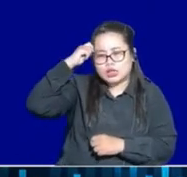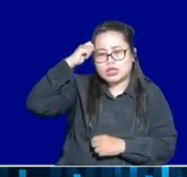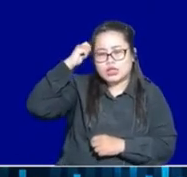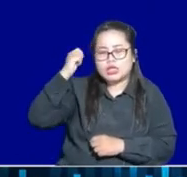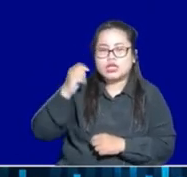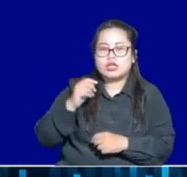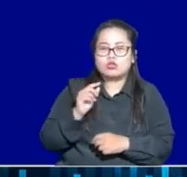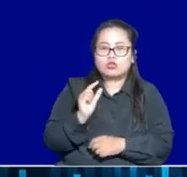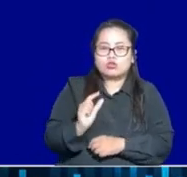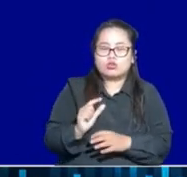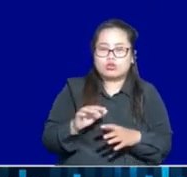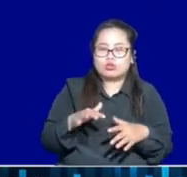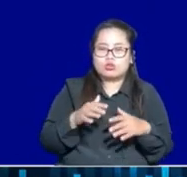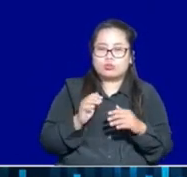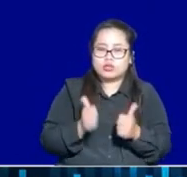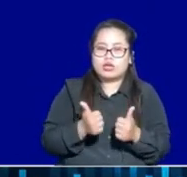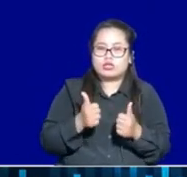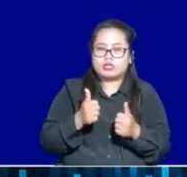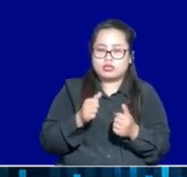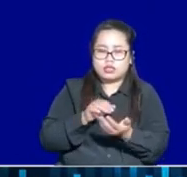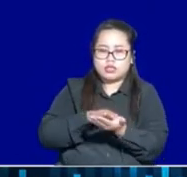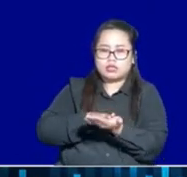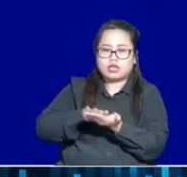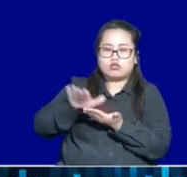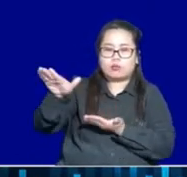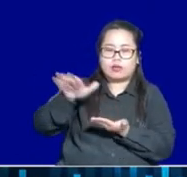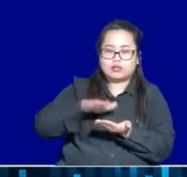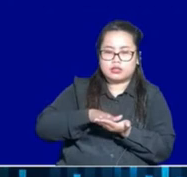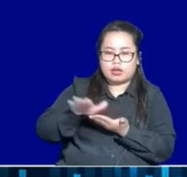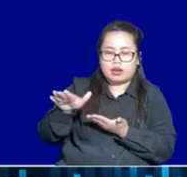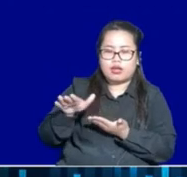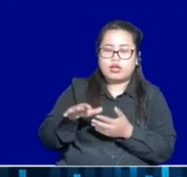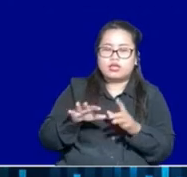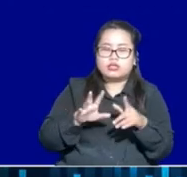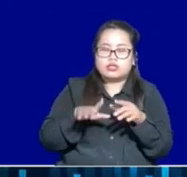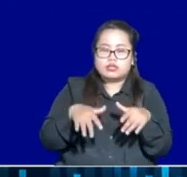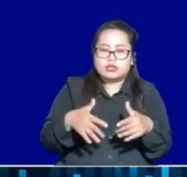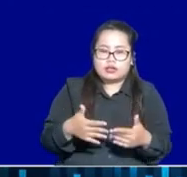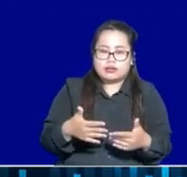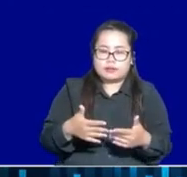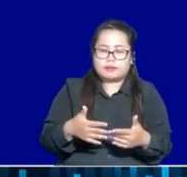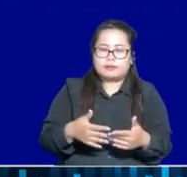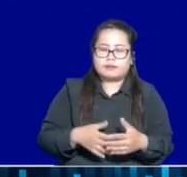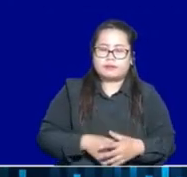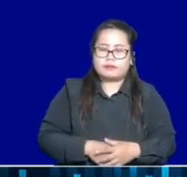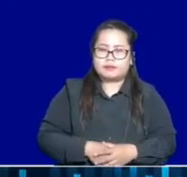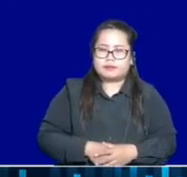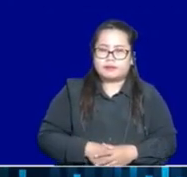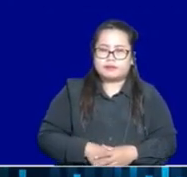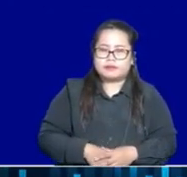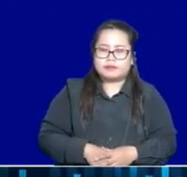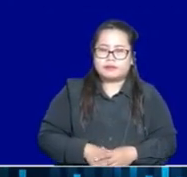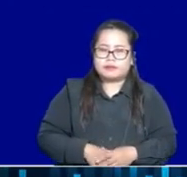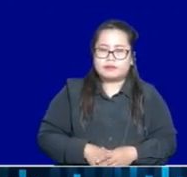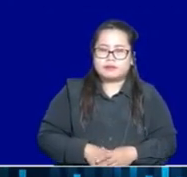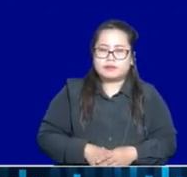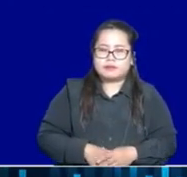to move. So energy intensive activities will want to locate near places that are rich in green